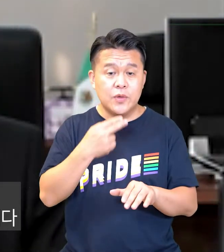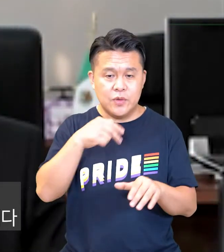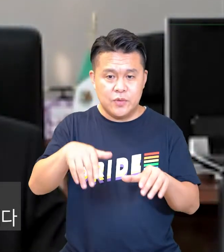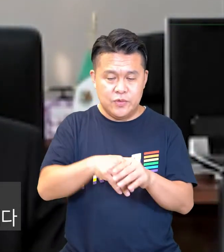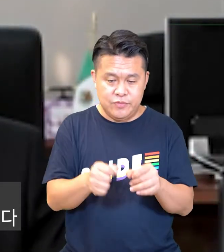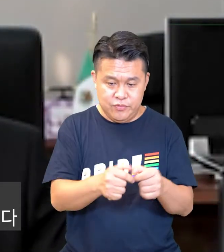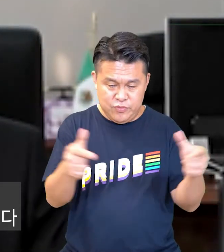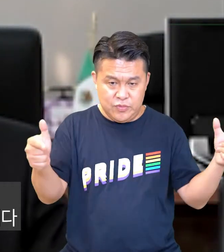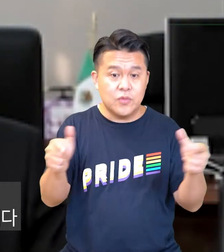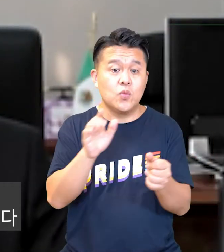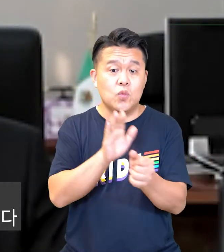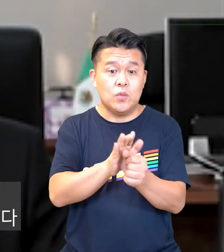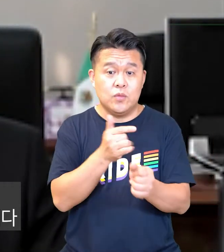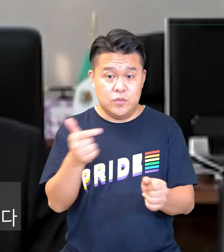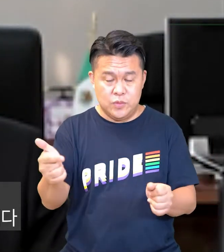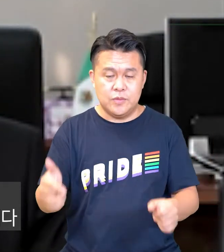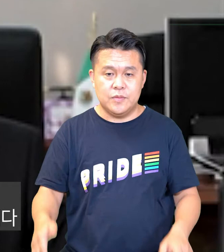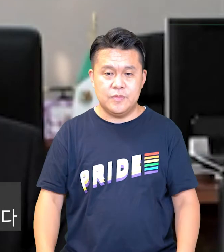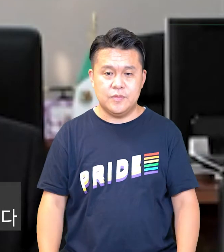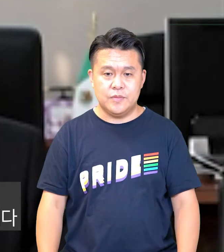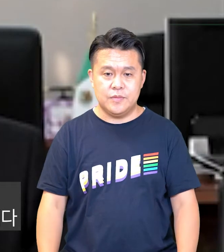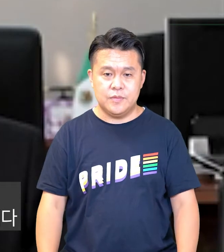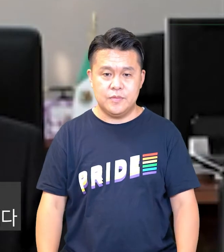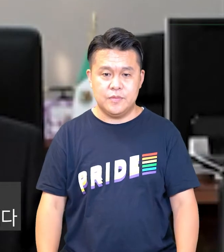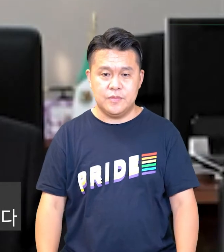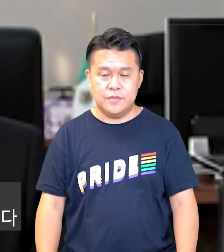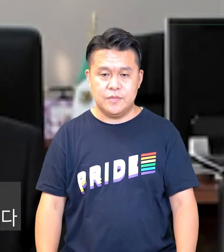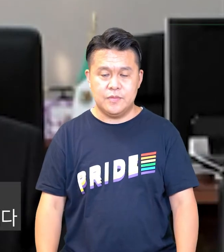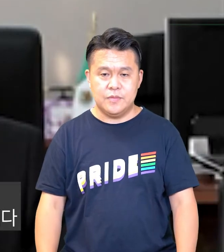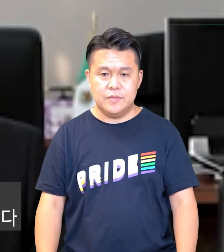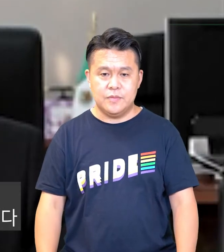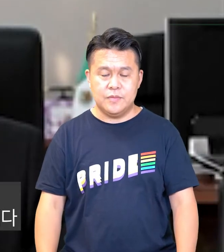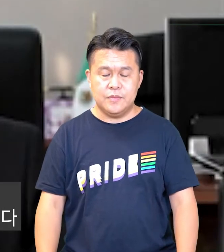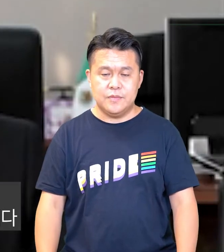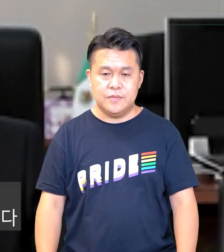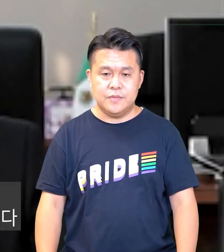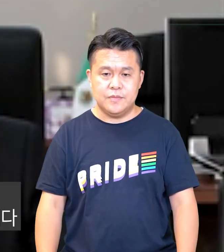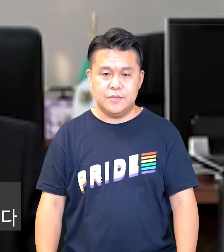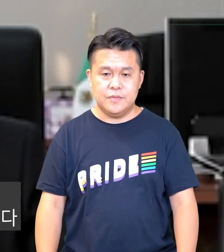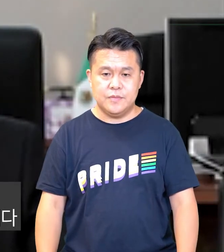a culture of non-discrimination in Mexico.